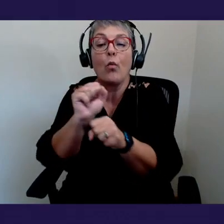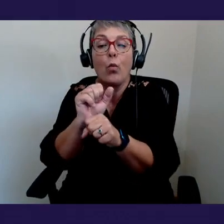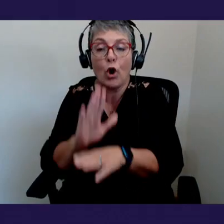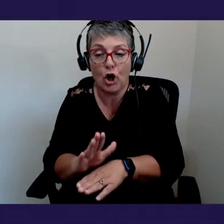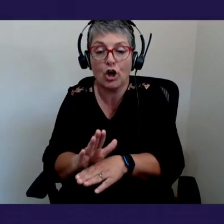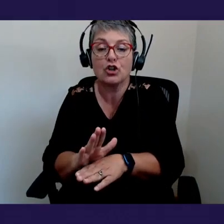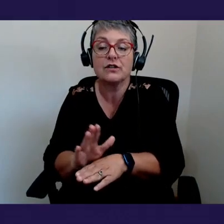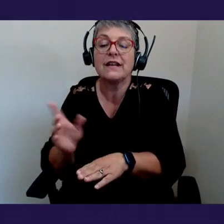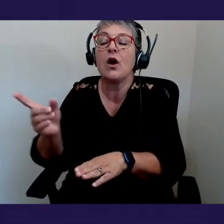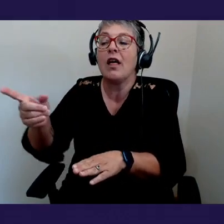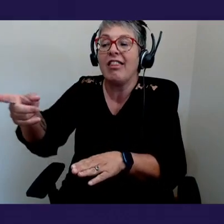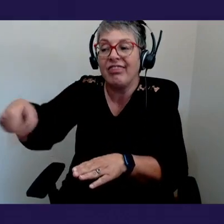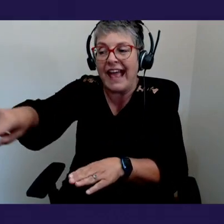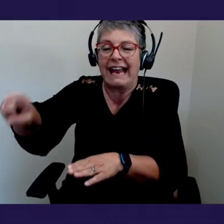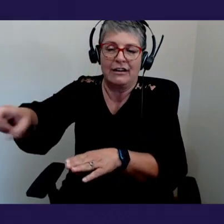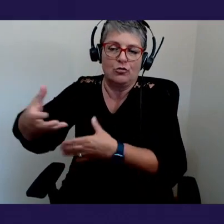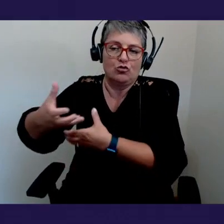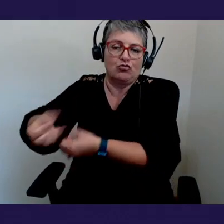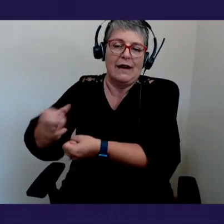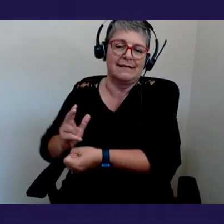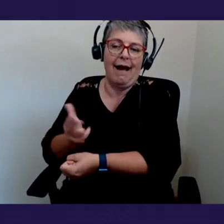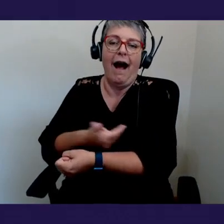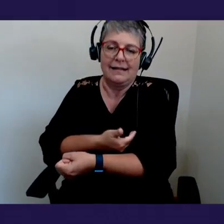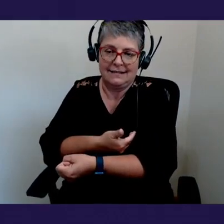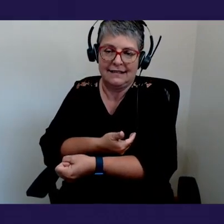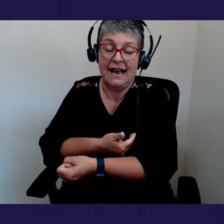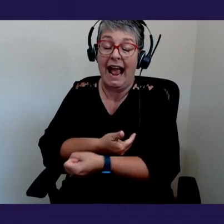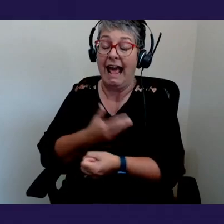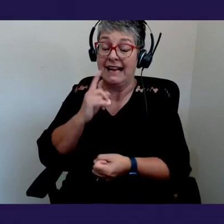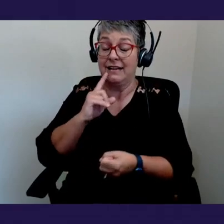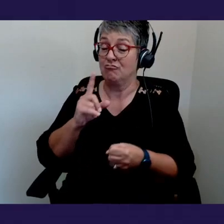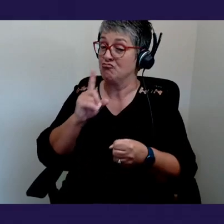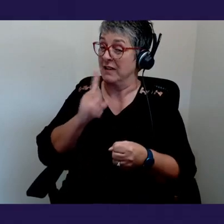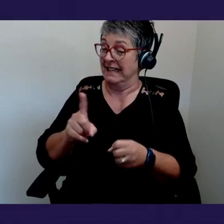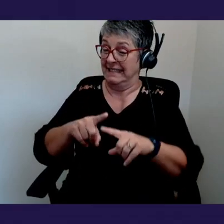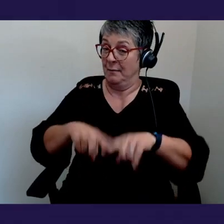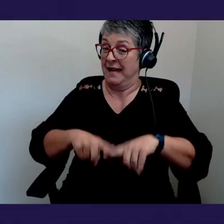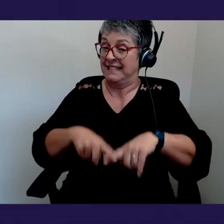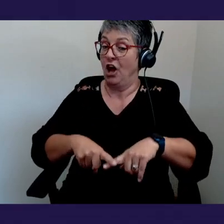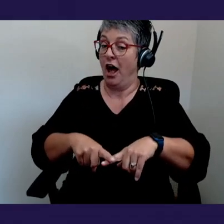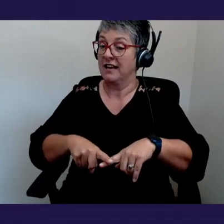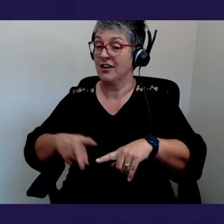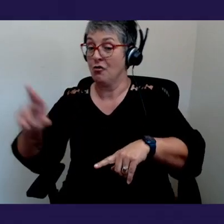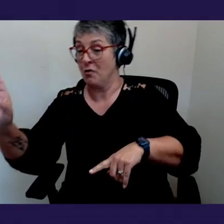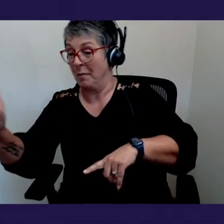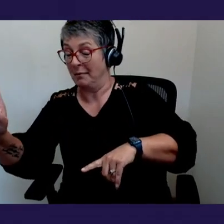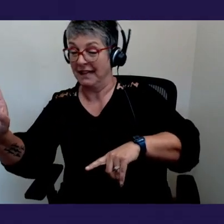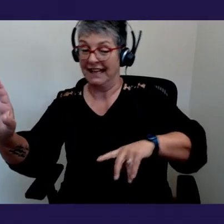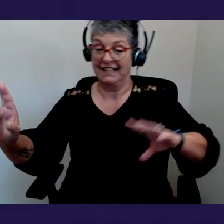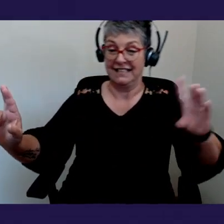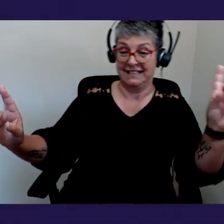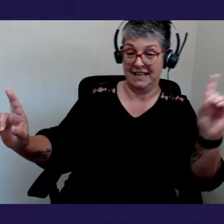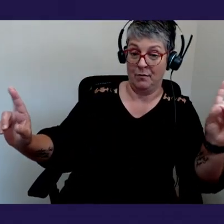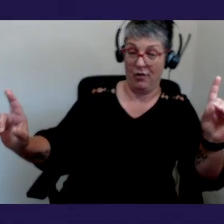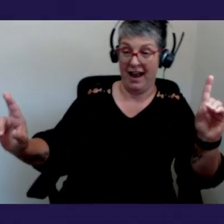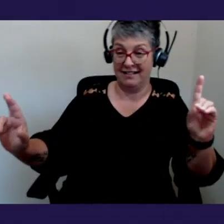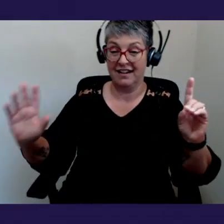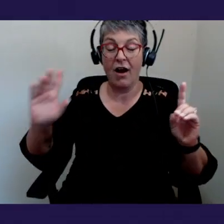trustworthiness may differ by political party. Consider the reach and relevance across the aisle where nurses